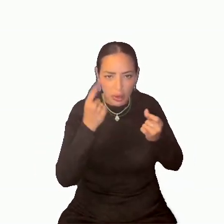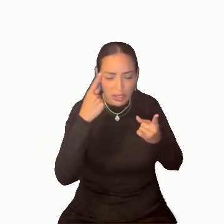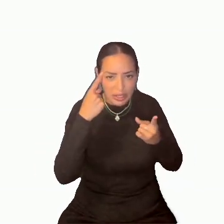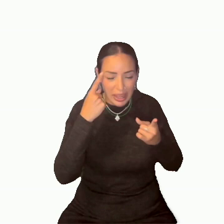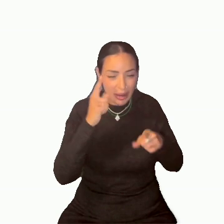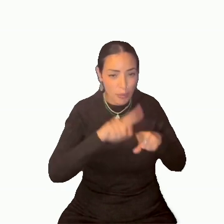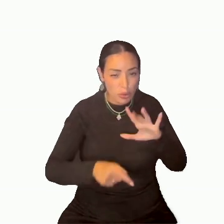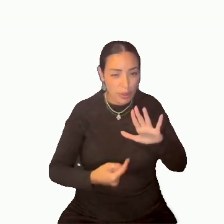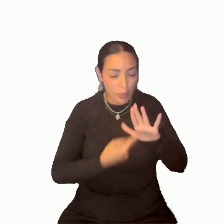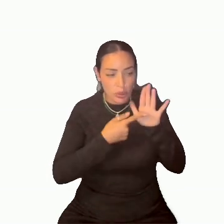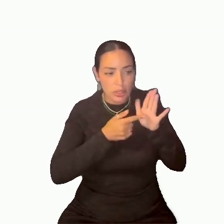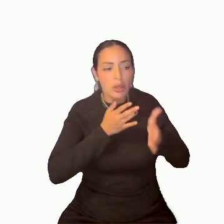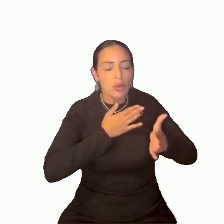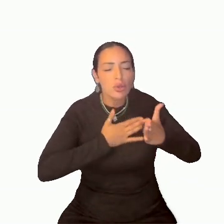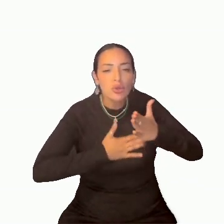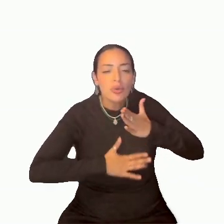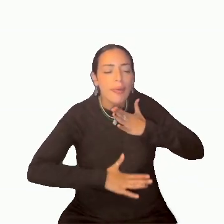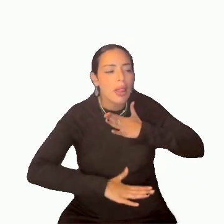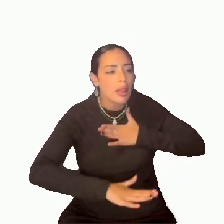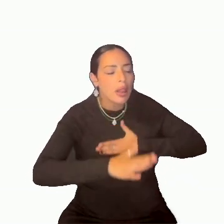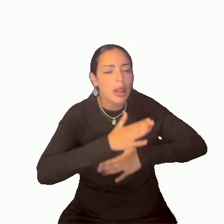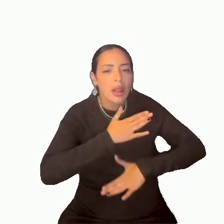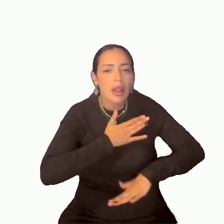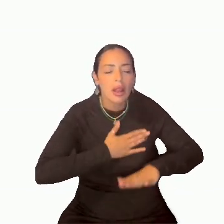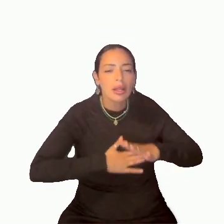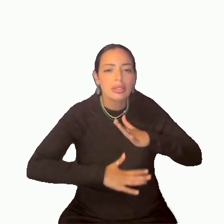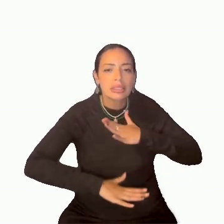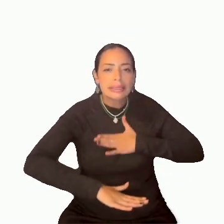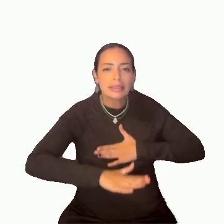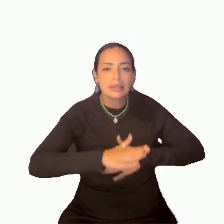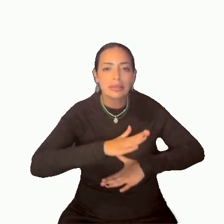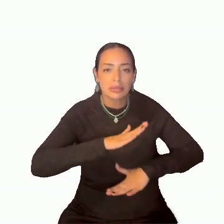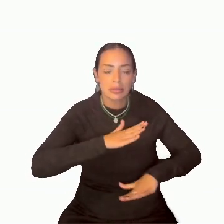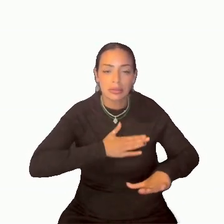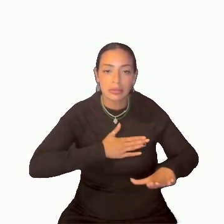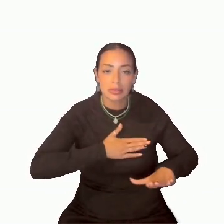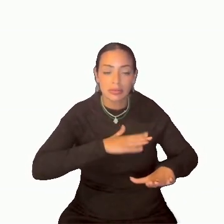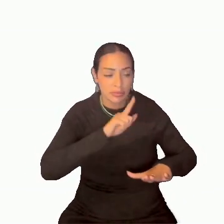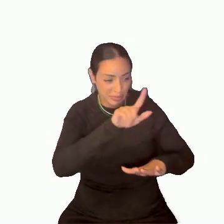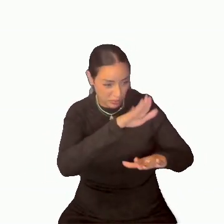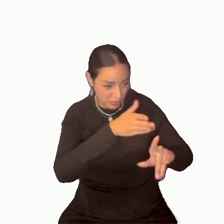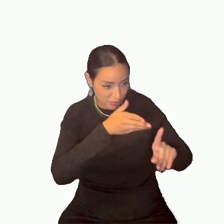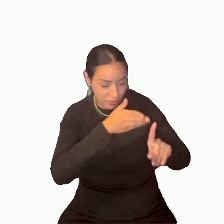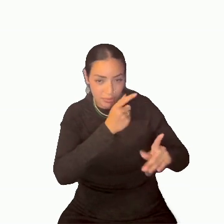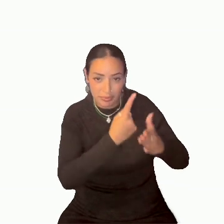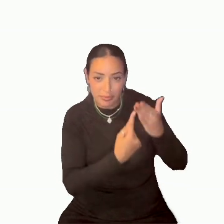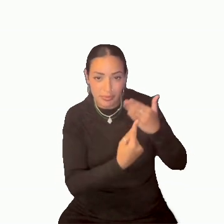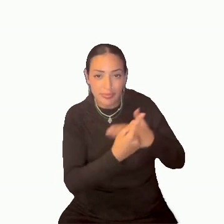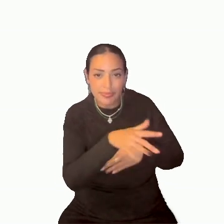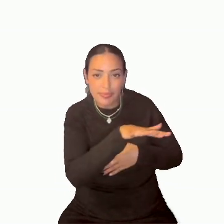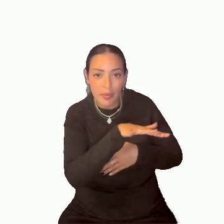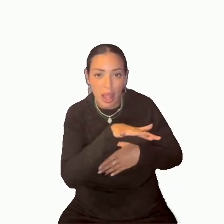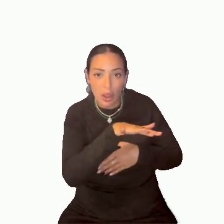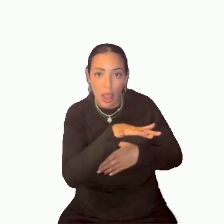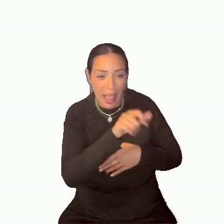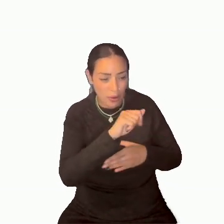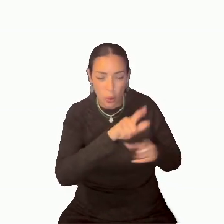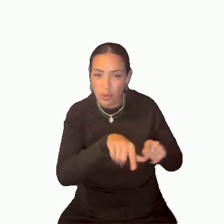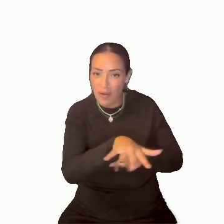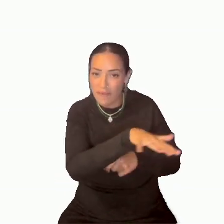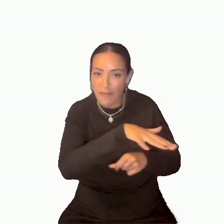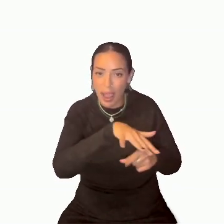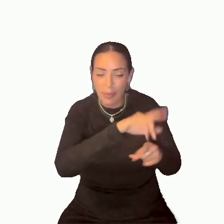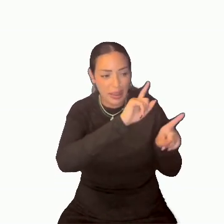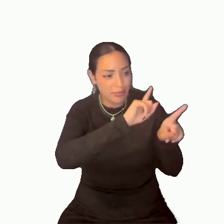practicing humility. To not recognise the individuality of bereaved families, and indeed even individuals within the same